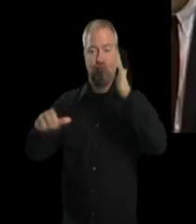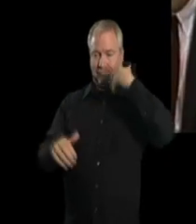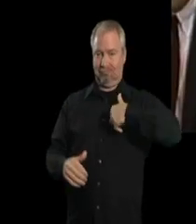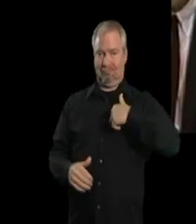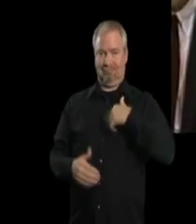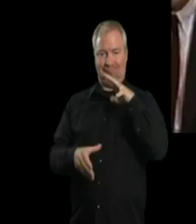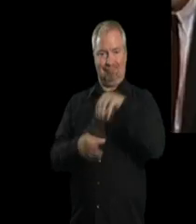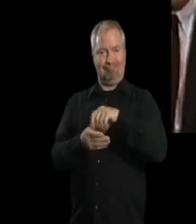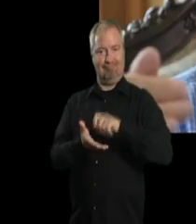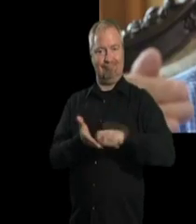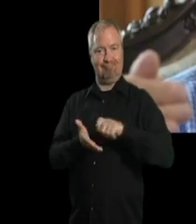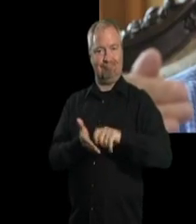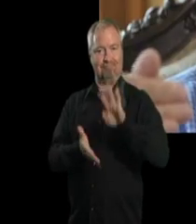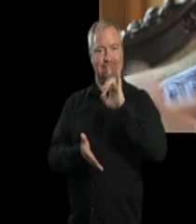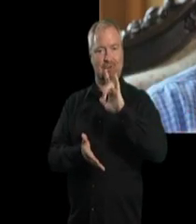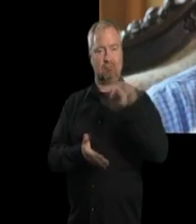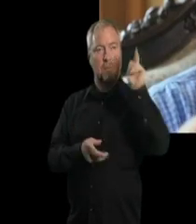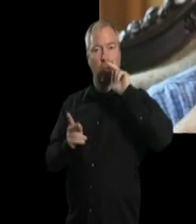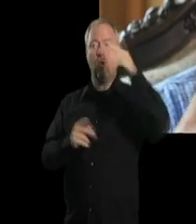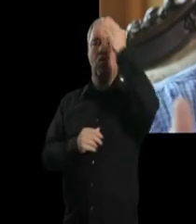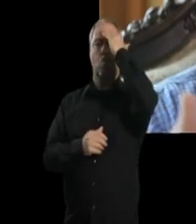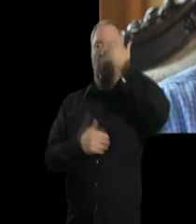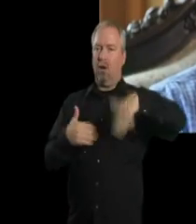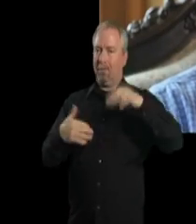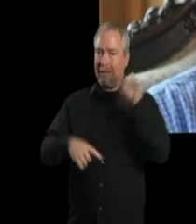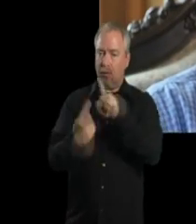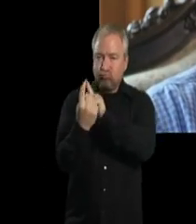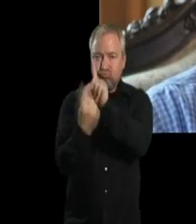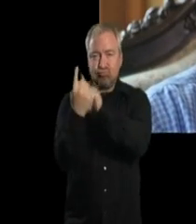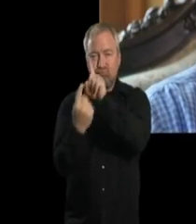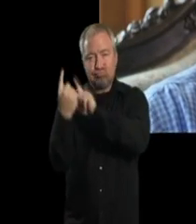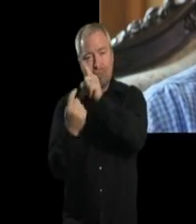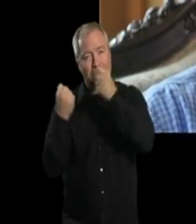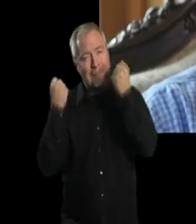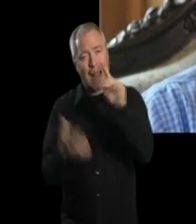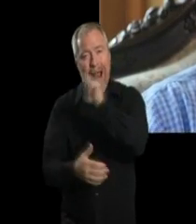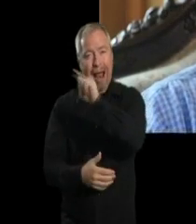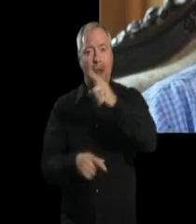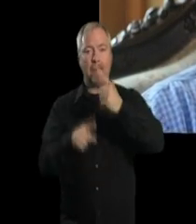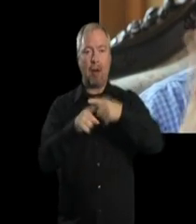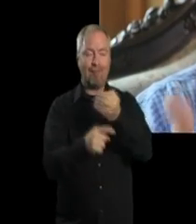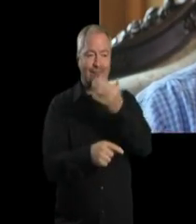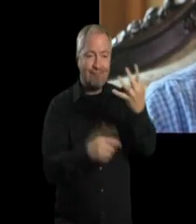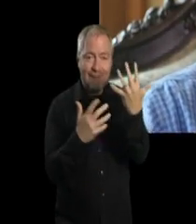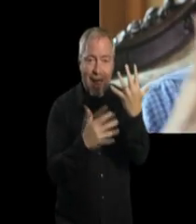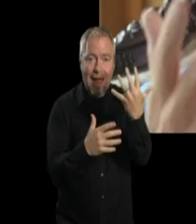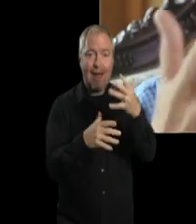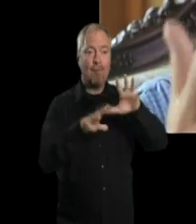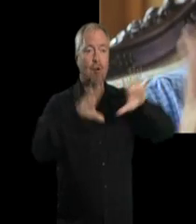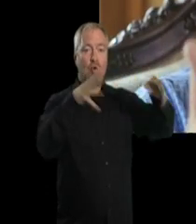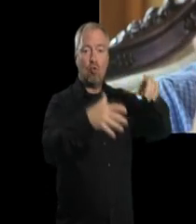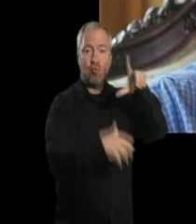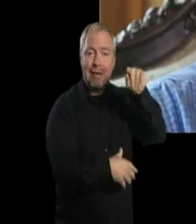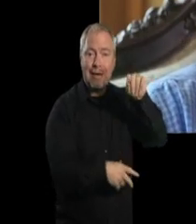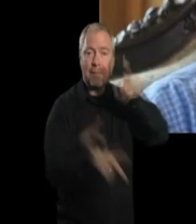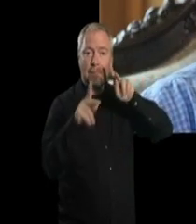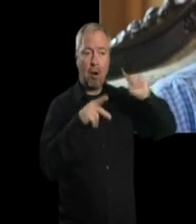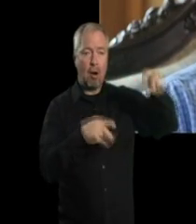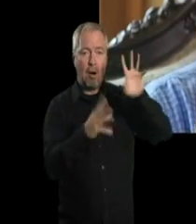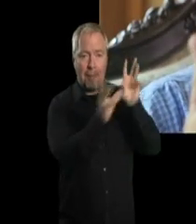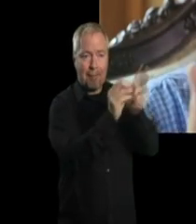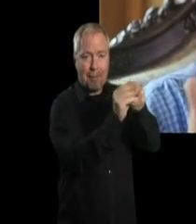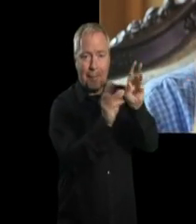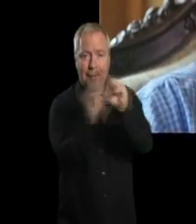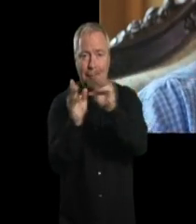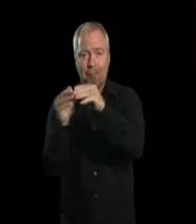bill, stuff like that. There are thousands of one-on-ones or the right 5 people in a room